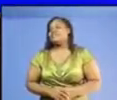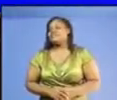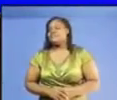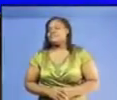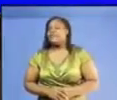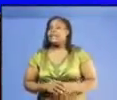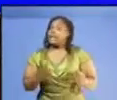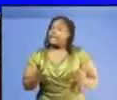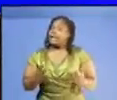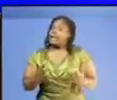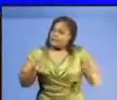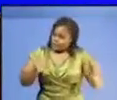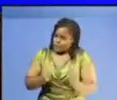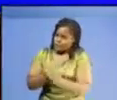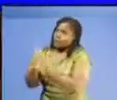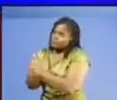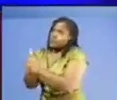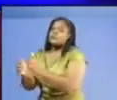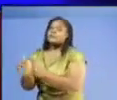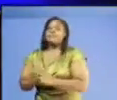It's going to follow you.